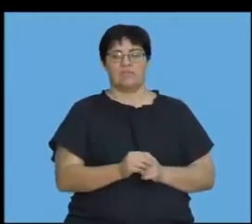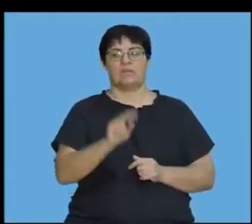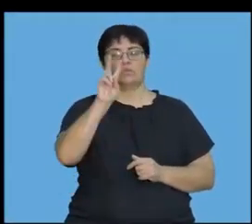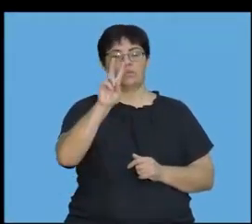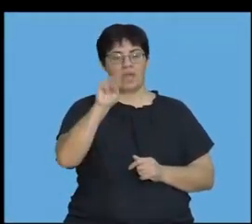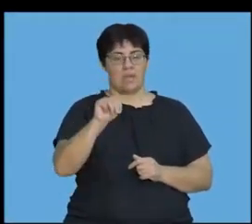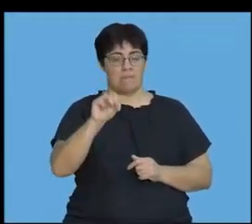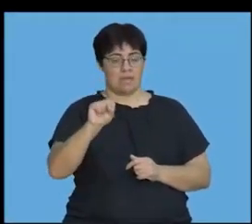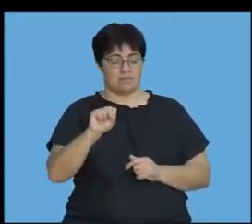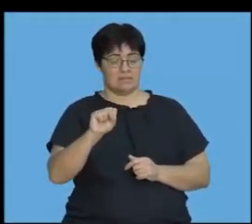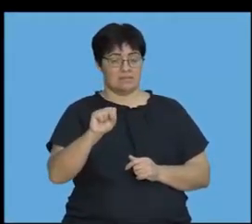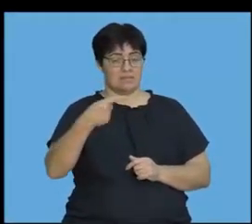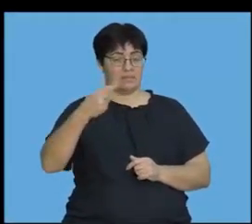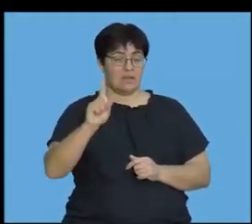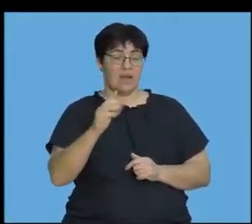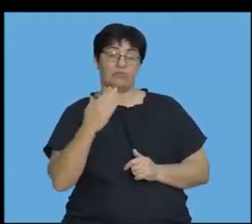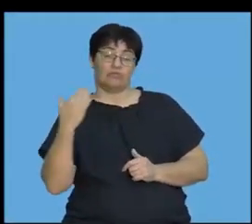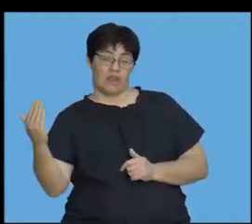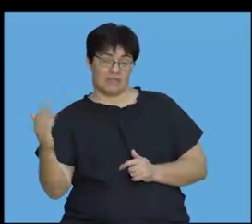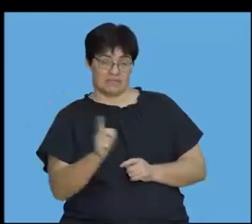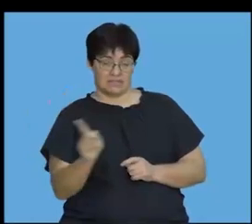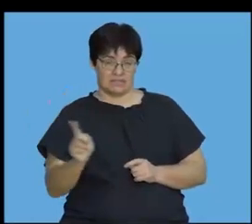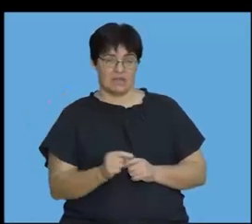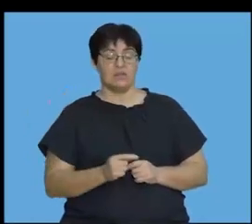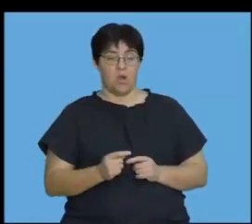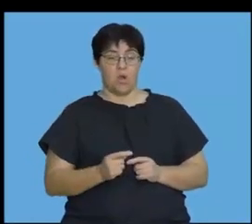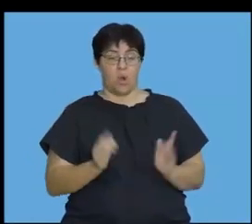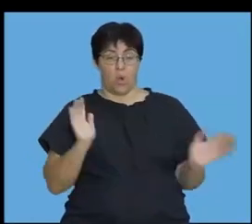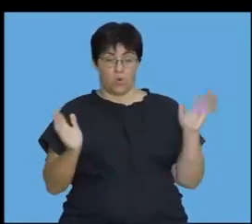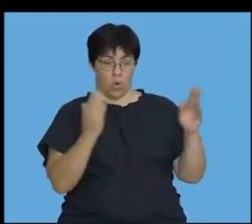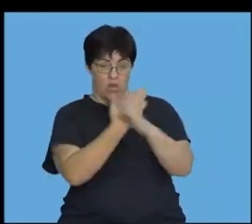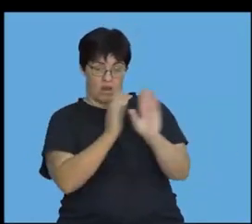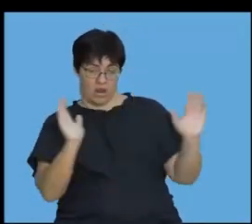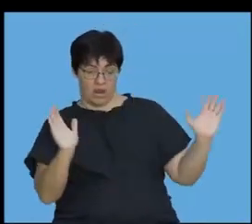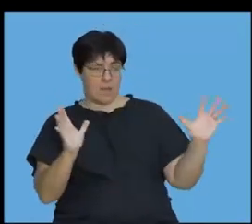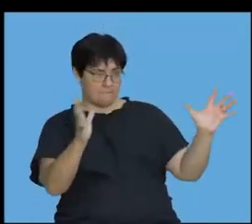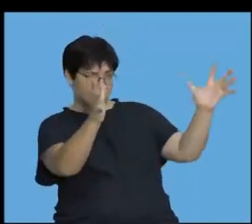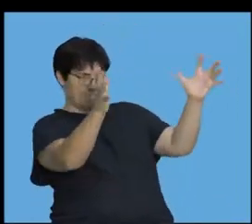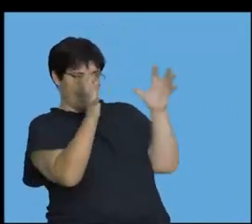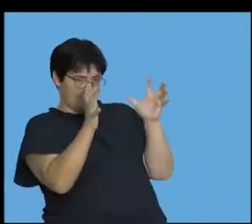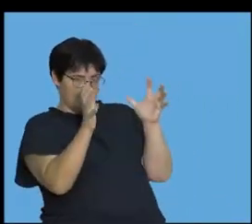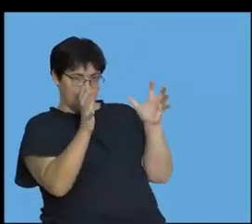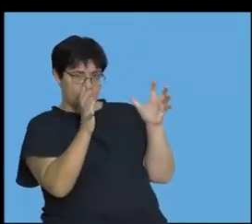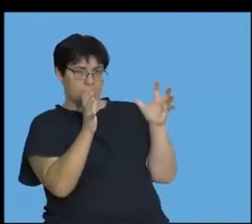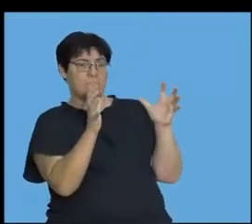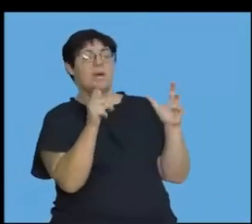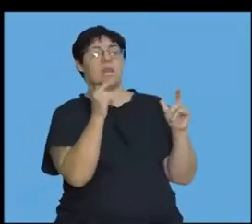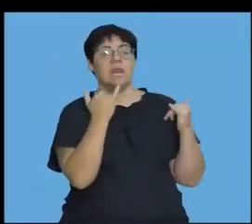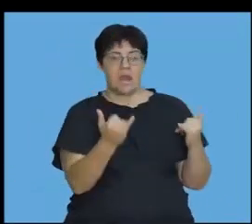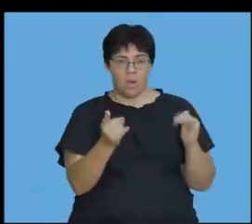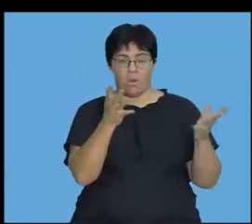moving at 2 meters per second to the right. Now the goalkeeper catches it, and the